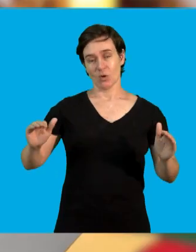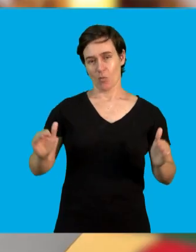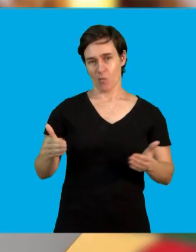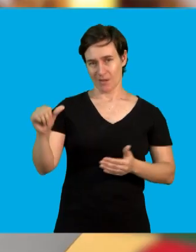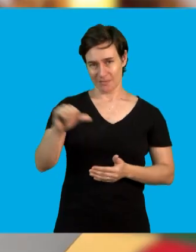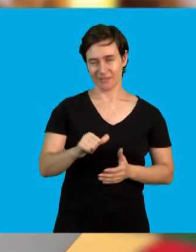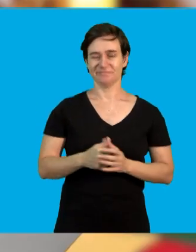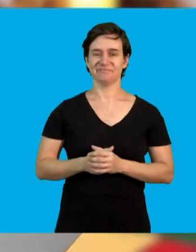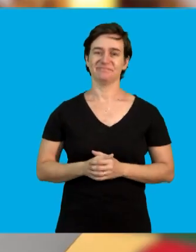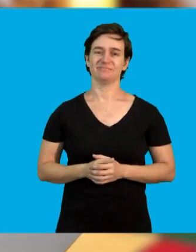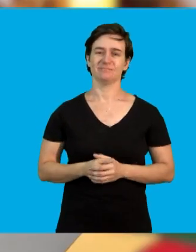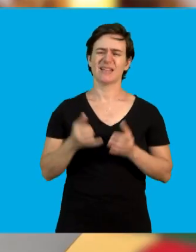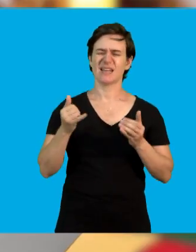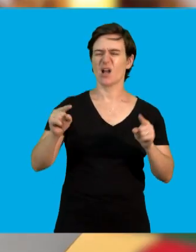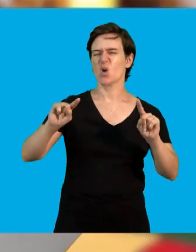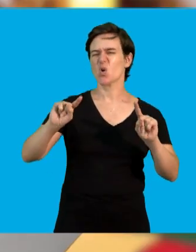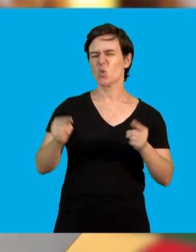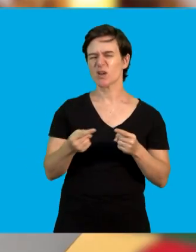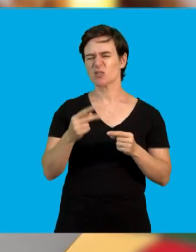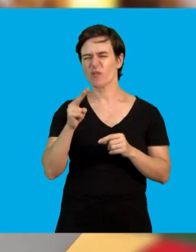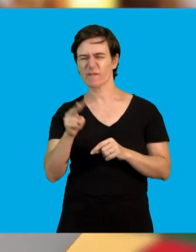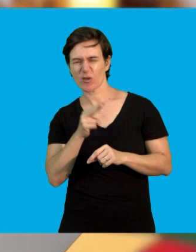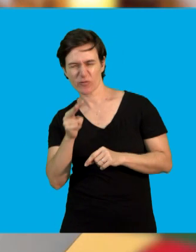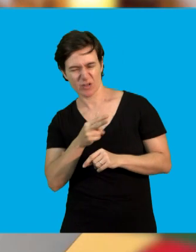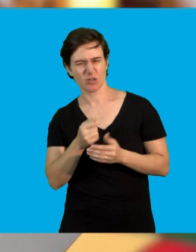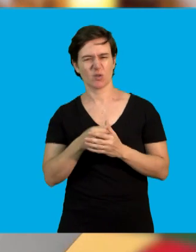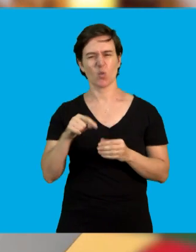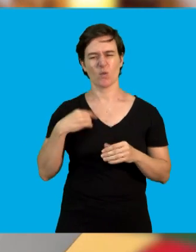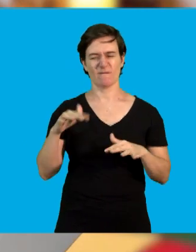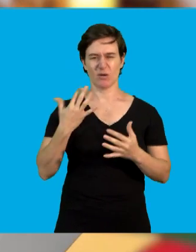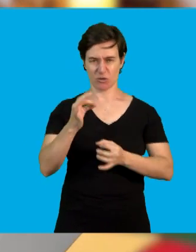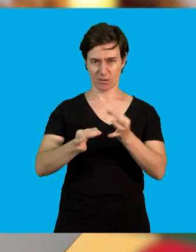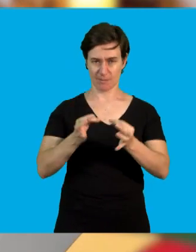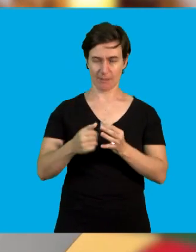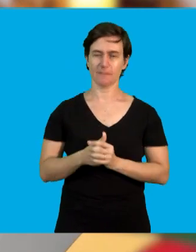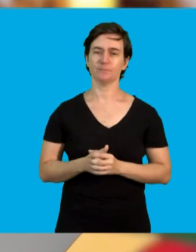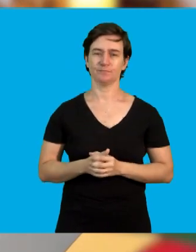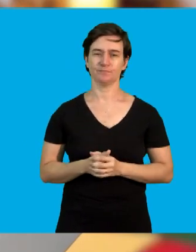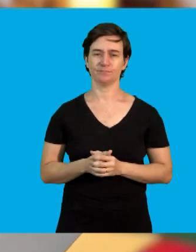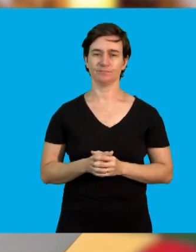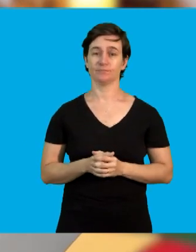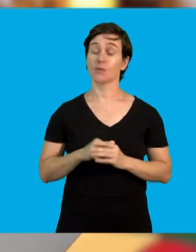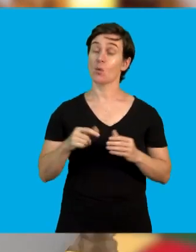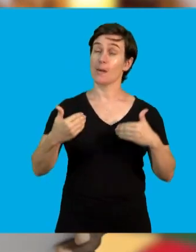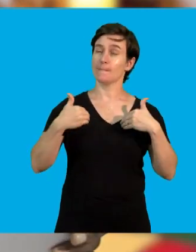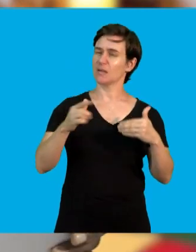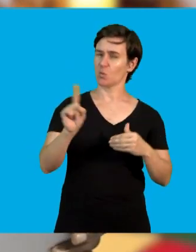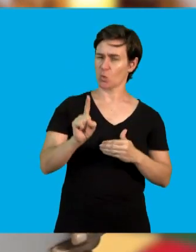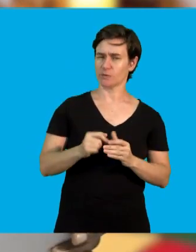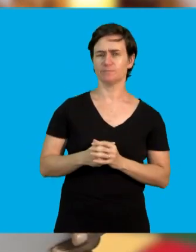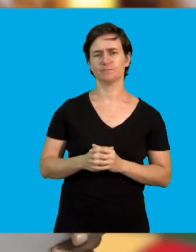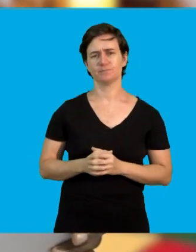Welcome back, learners. So now we're just going to do a quick recap of what we went through throughout this entire lesson. So we started